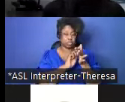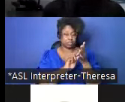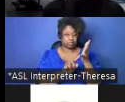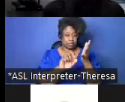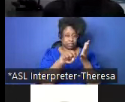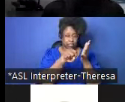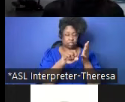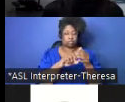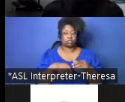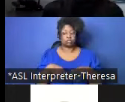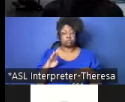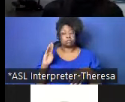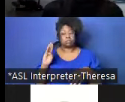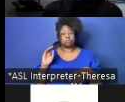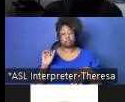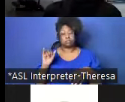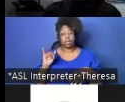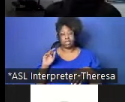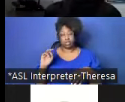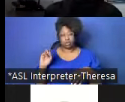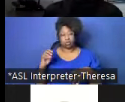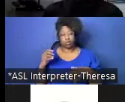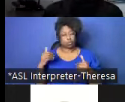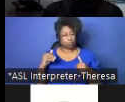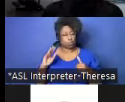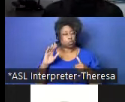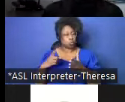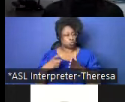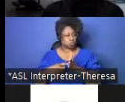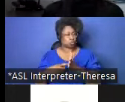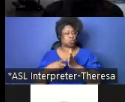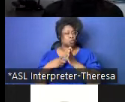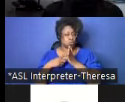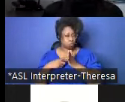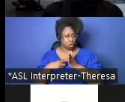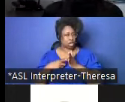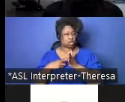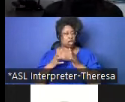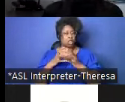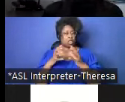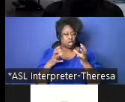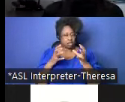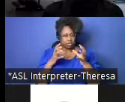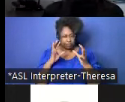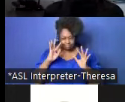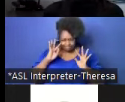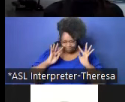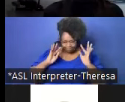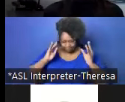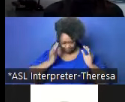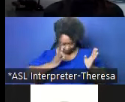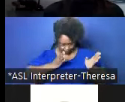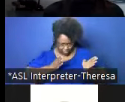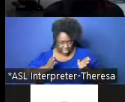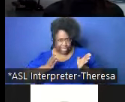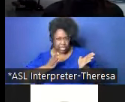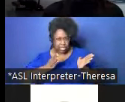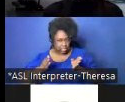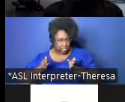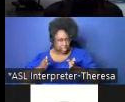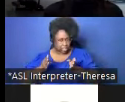especially in Bayonne, it's going to require a significant amount of coordination from a coastal protection